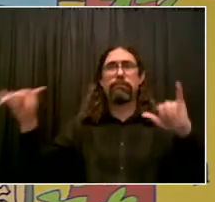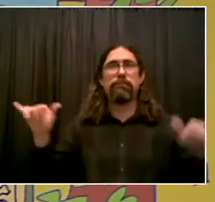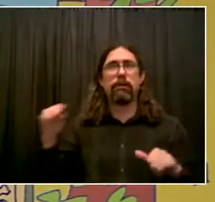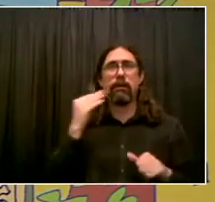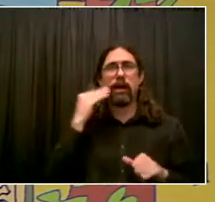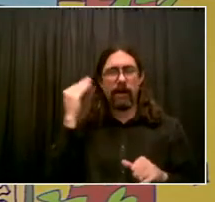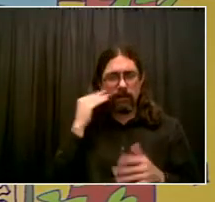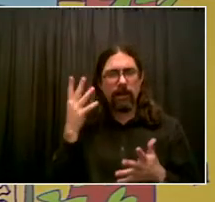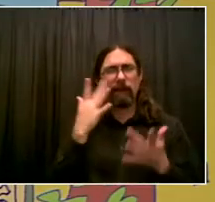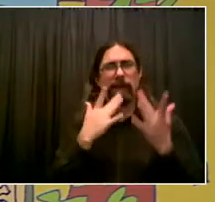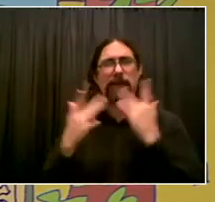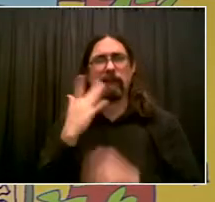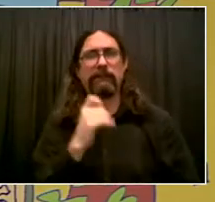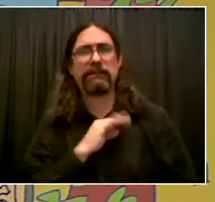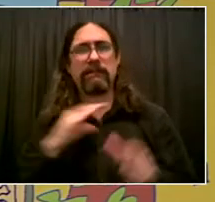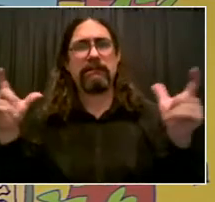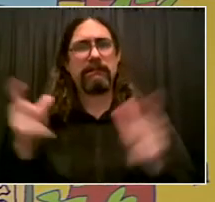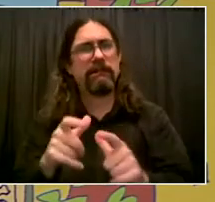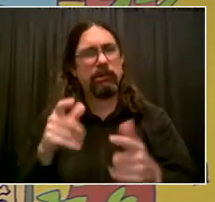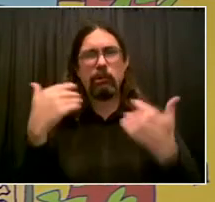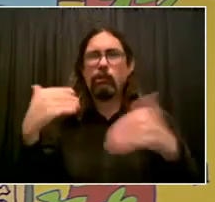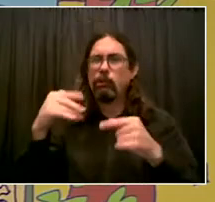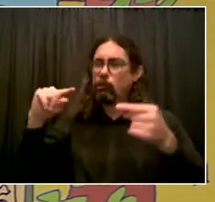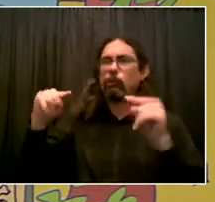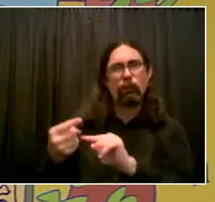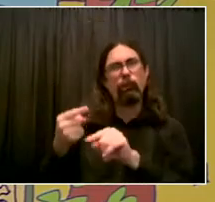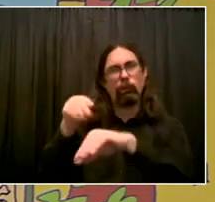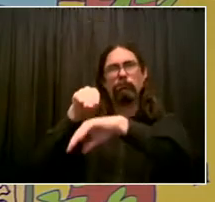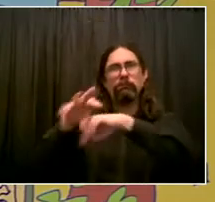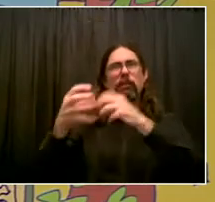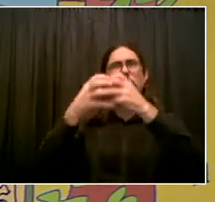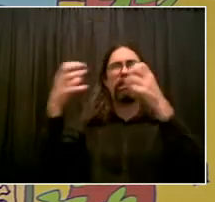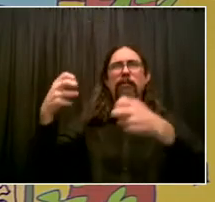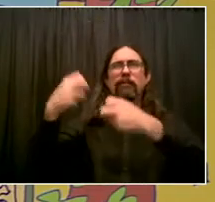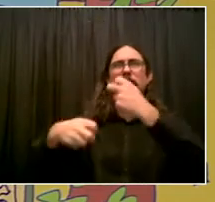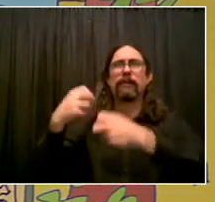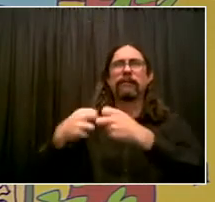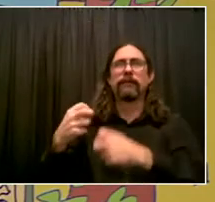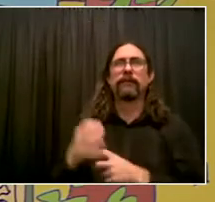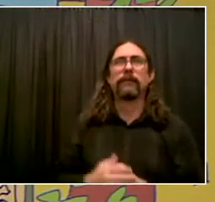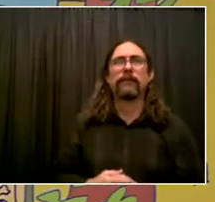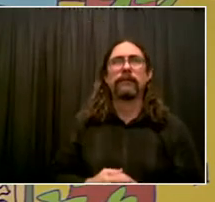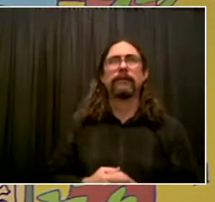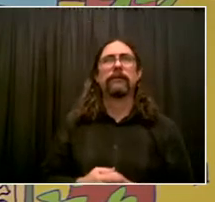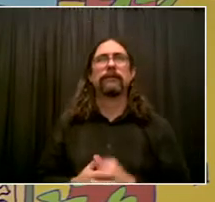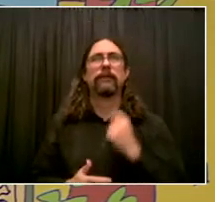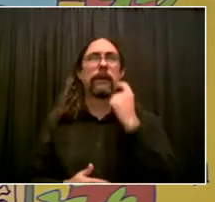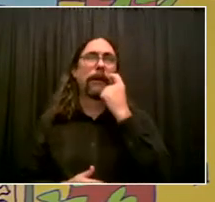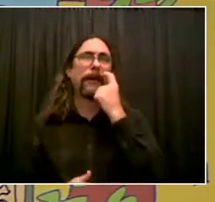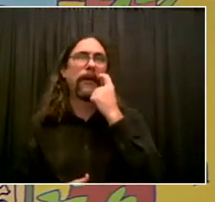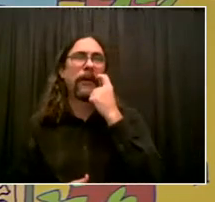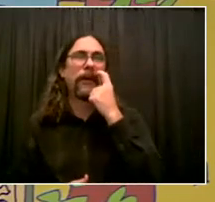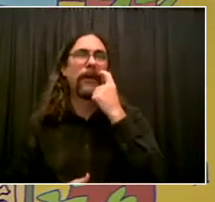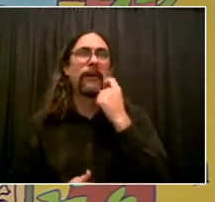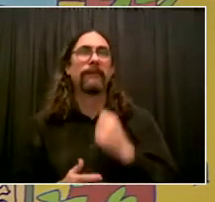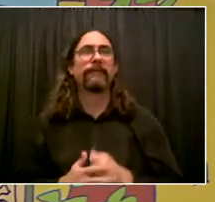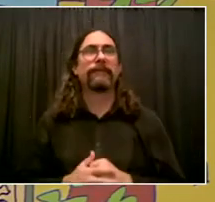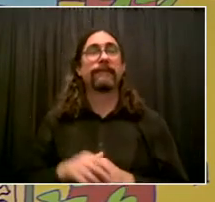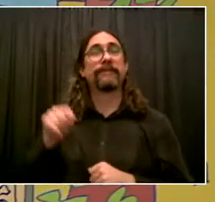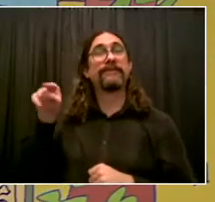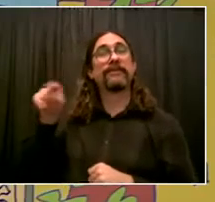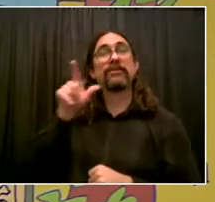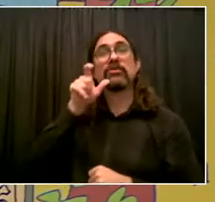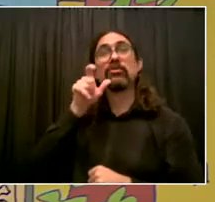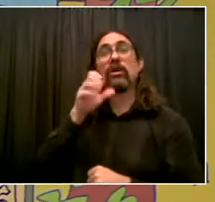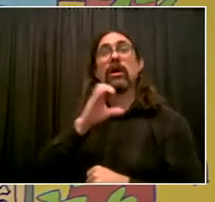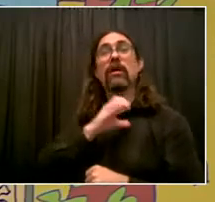commissioner. I give him credit. He's taken on this situation with a lot of energy to find solutions. And we've also had a partner in the